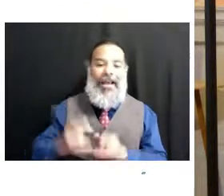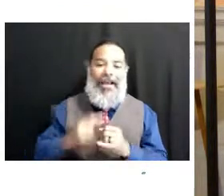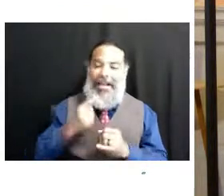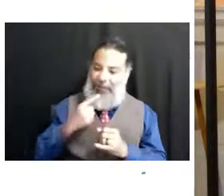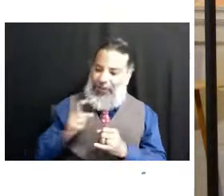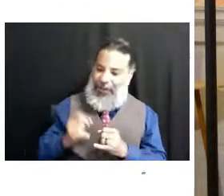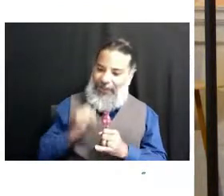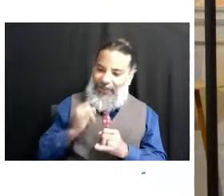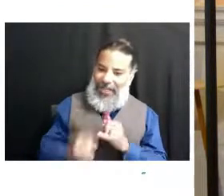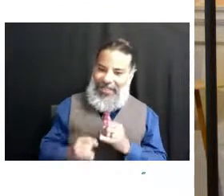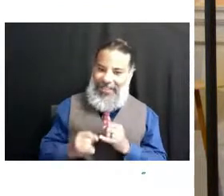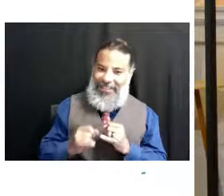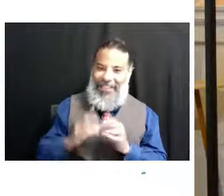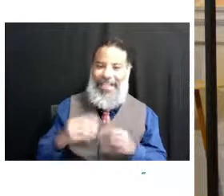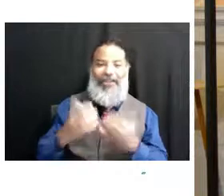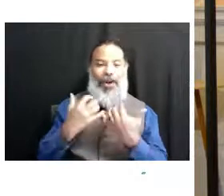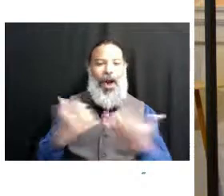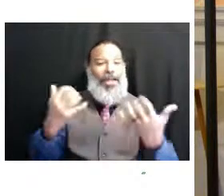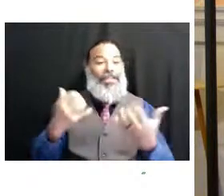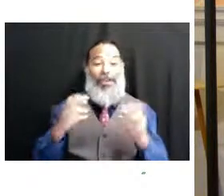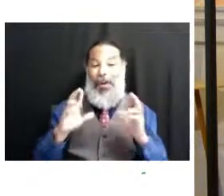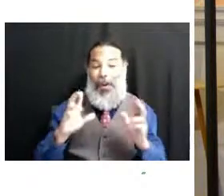some hope.